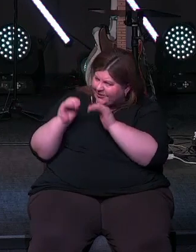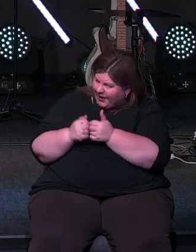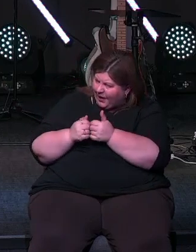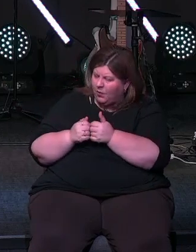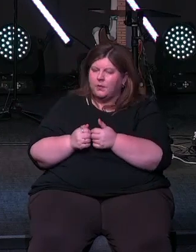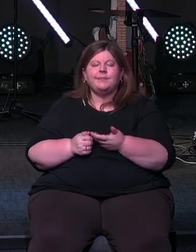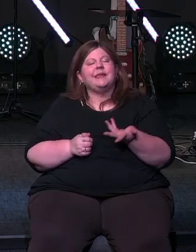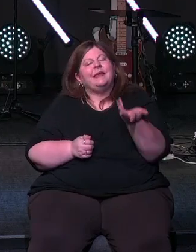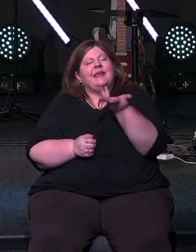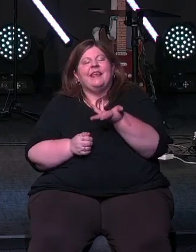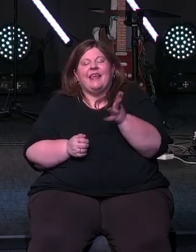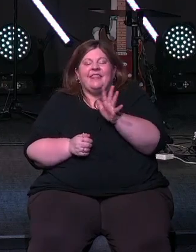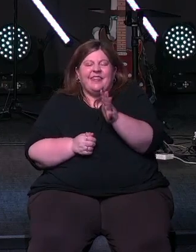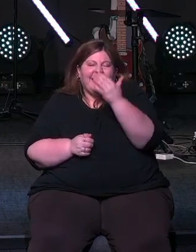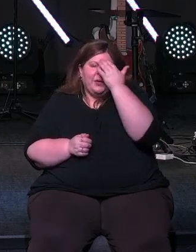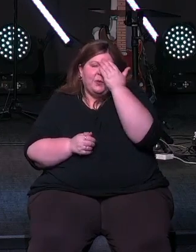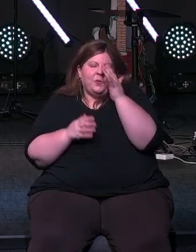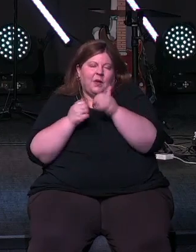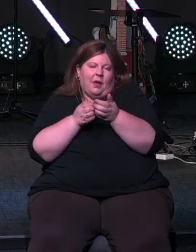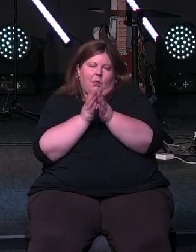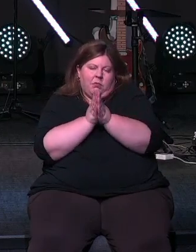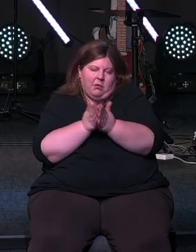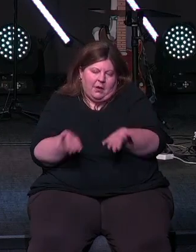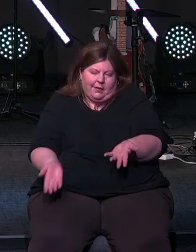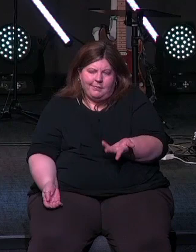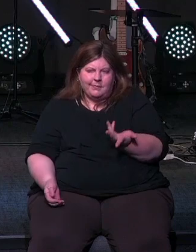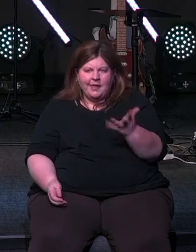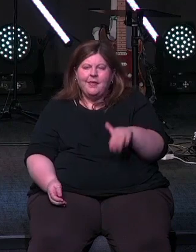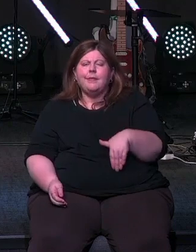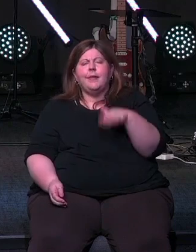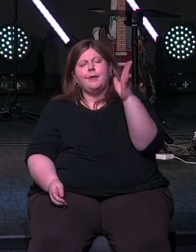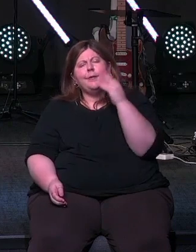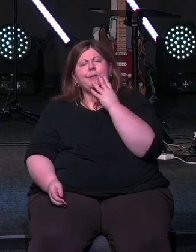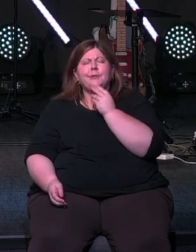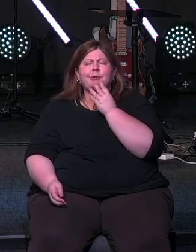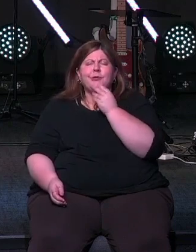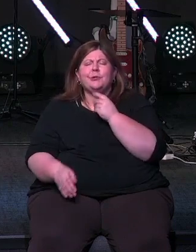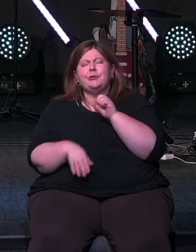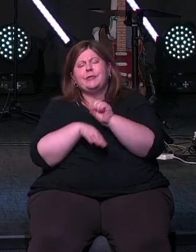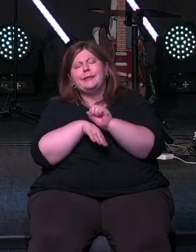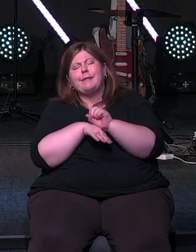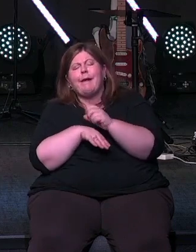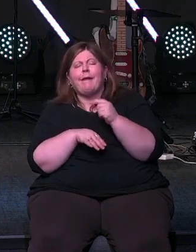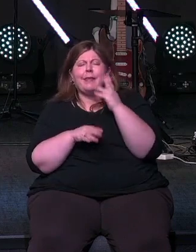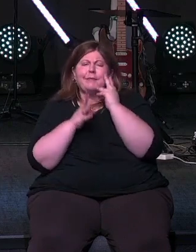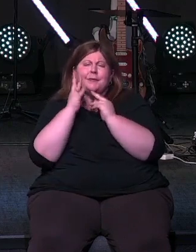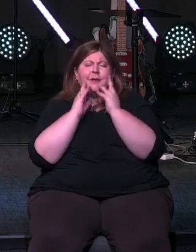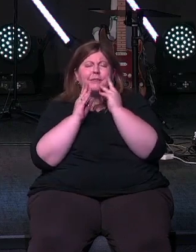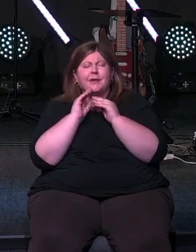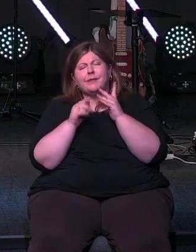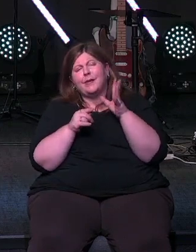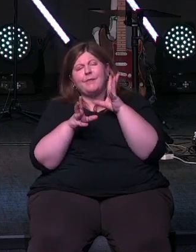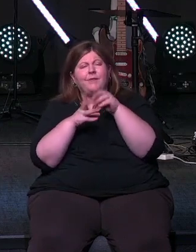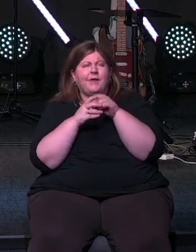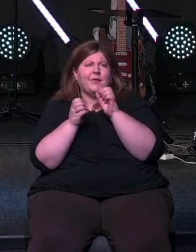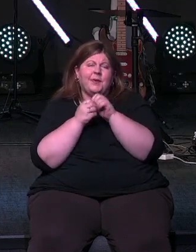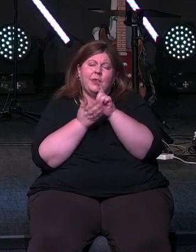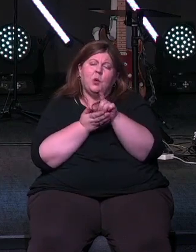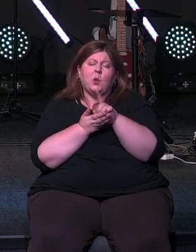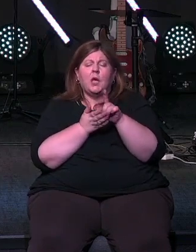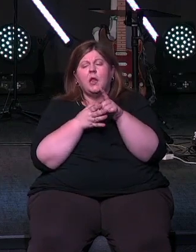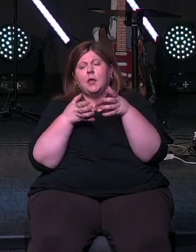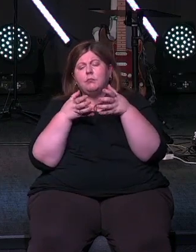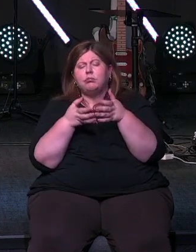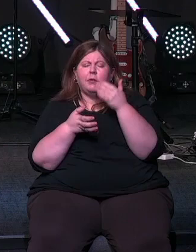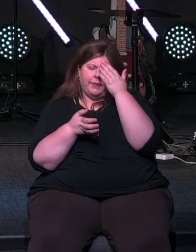pray. Most of them grew up like in the Jewish synagogues. I mean, they were there. They regularly participated in weekly gatherings.